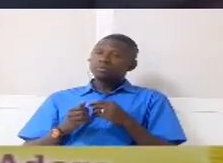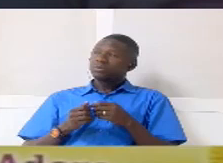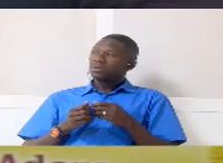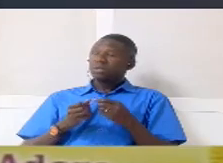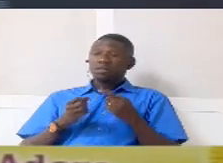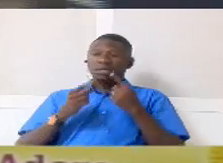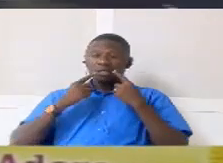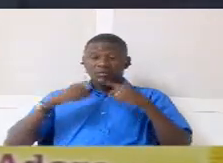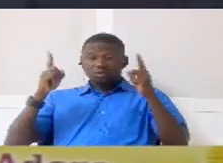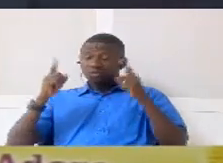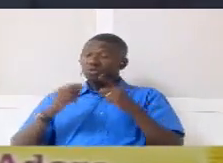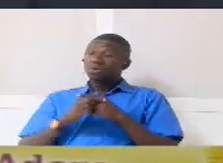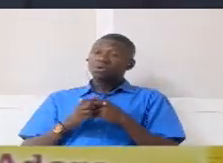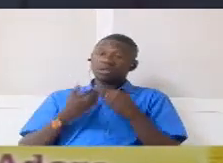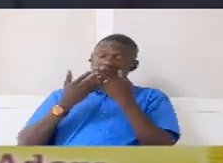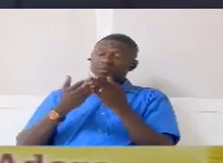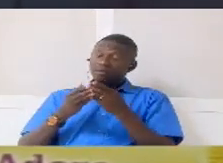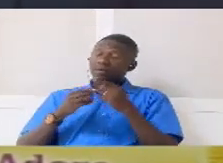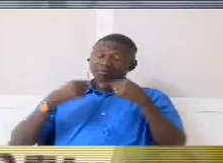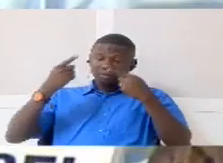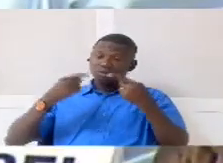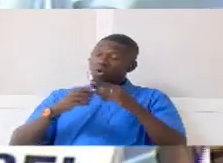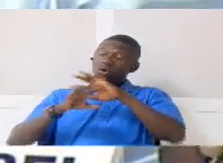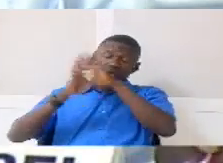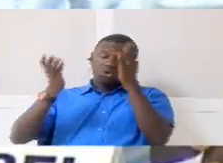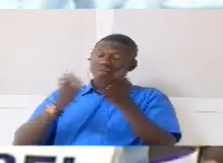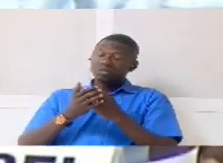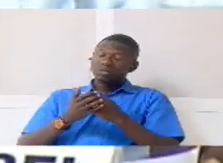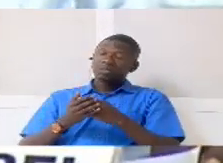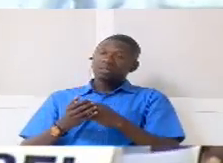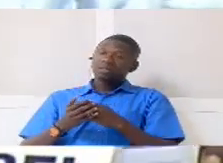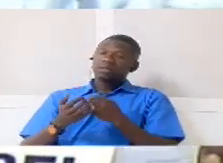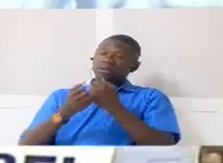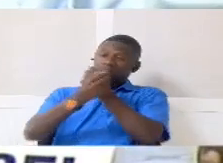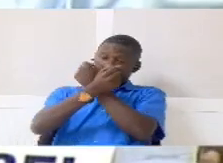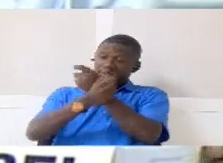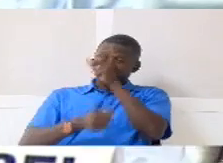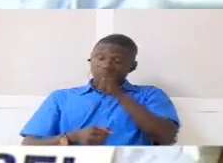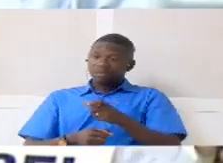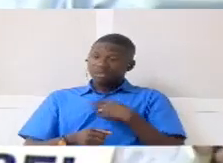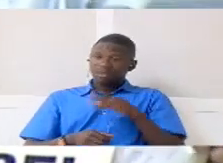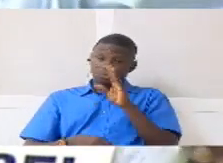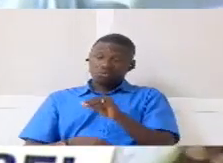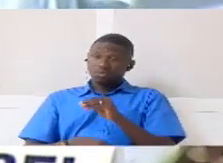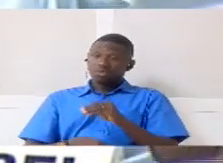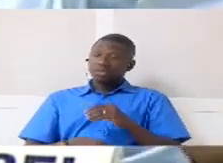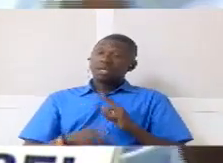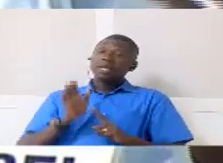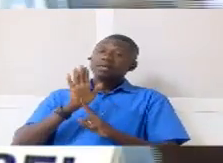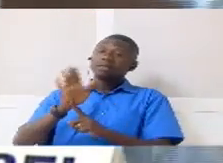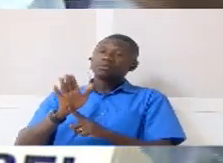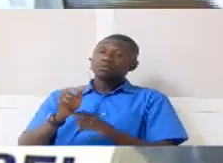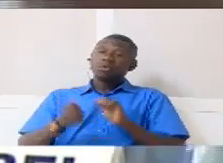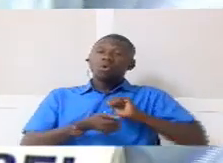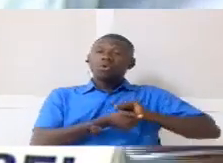the plethora of offenses that a prison officer can commit. Say, for instance, hold over a complaint or